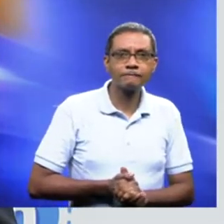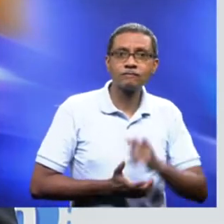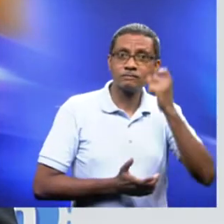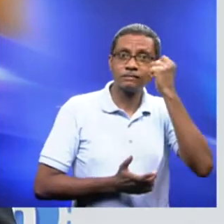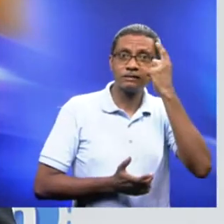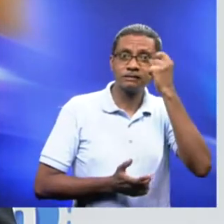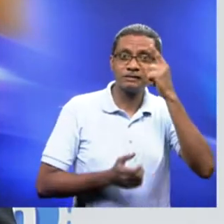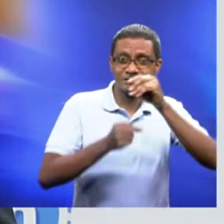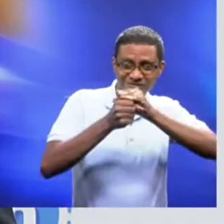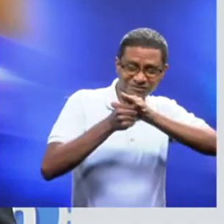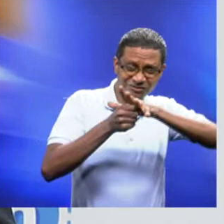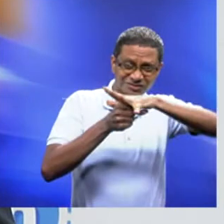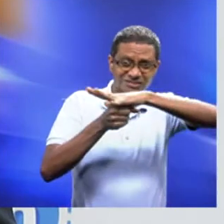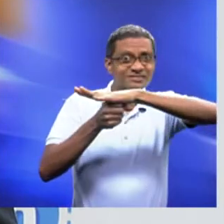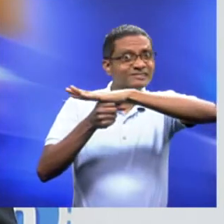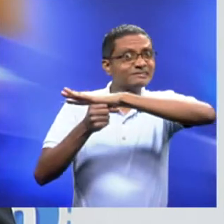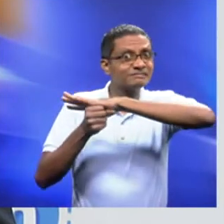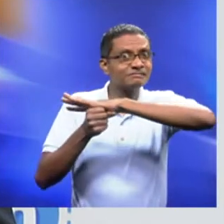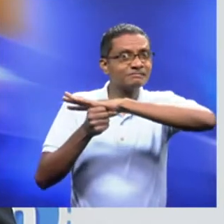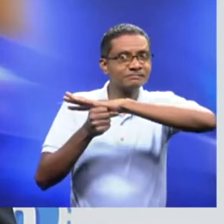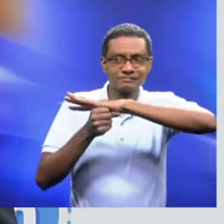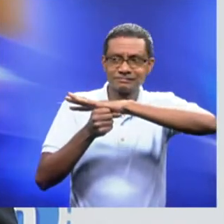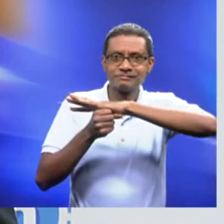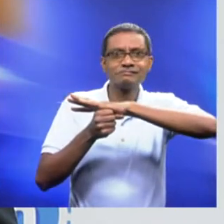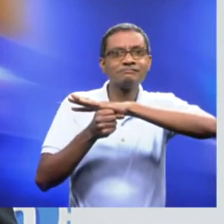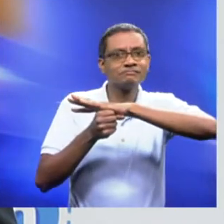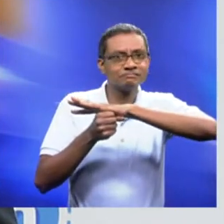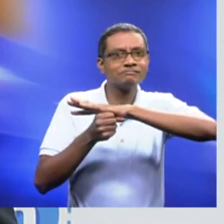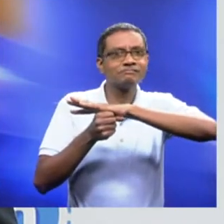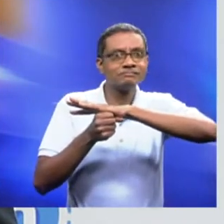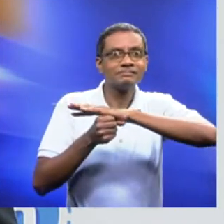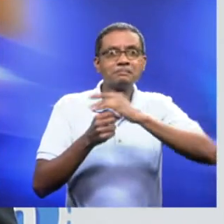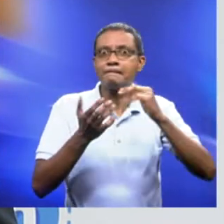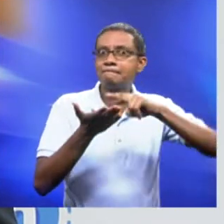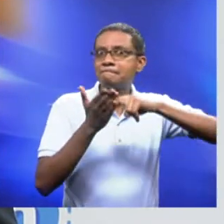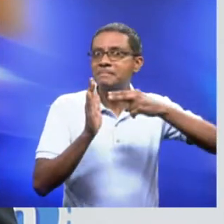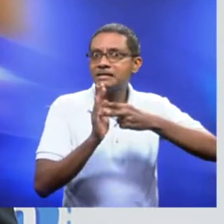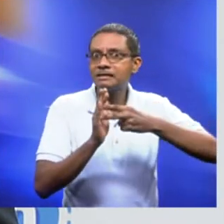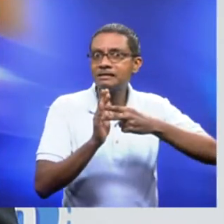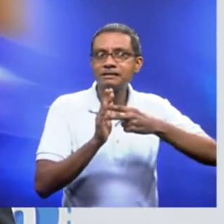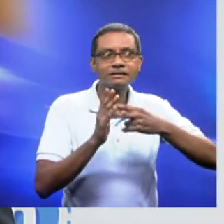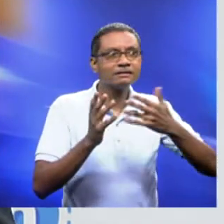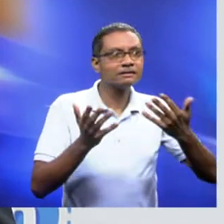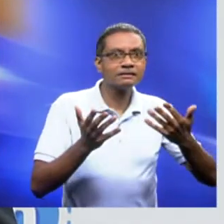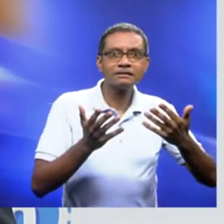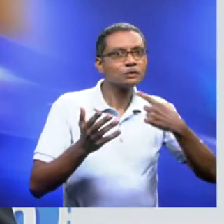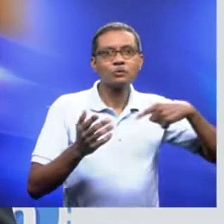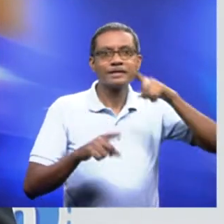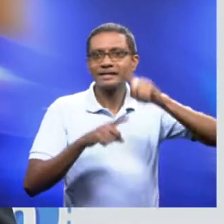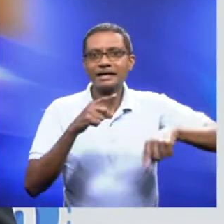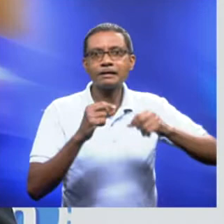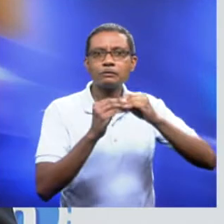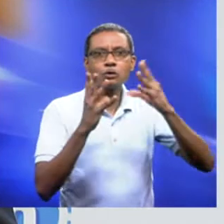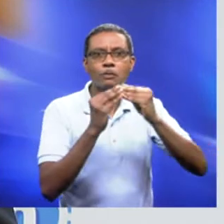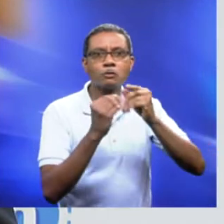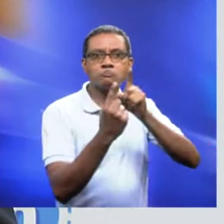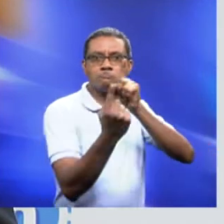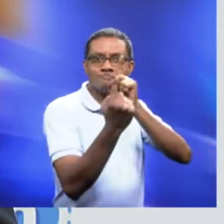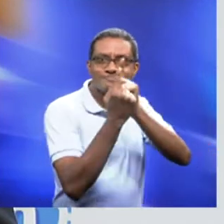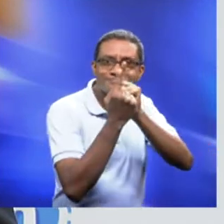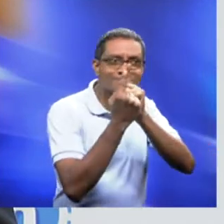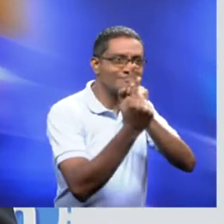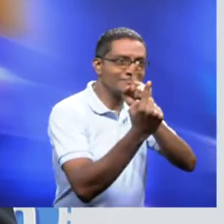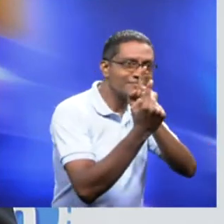COVID, and as we are well aware, because of our change as it relates to face-to-face communications, you